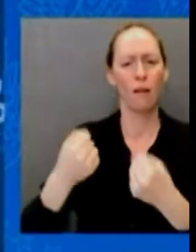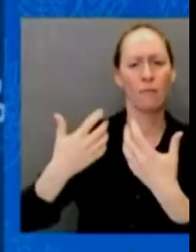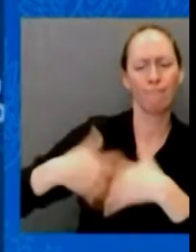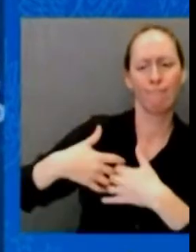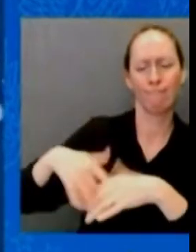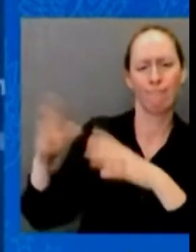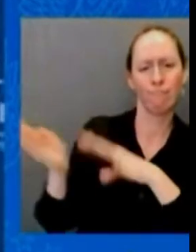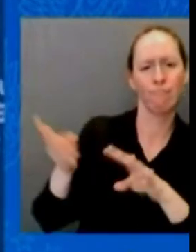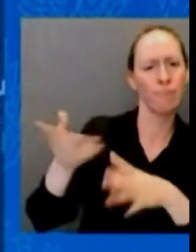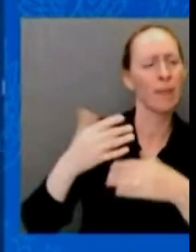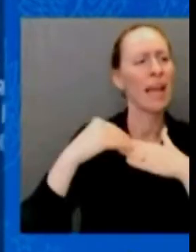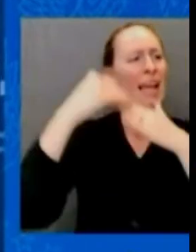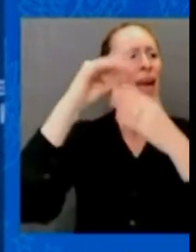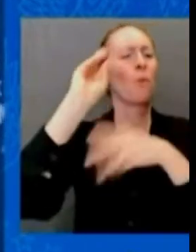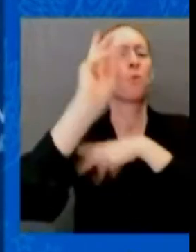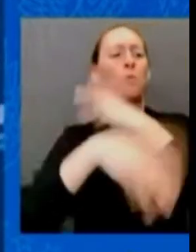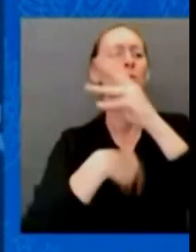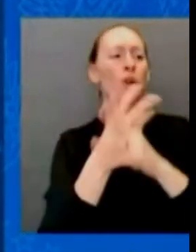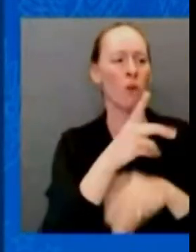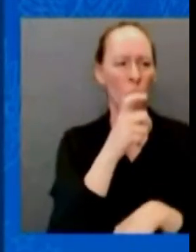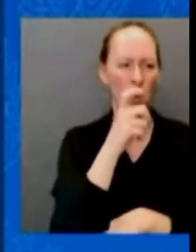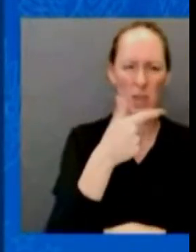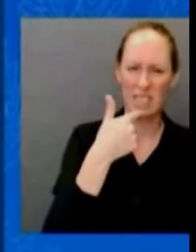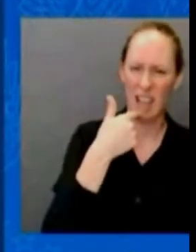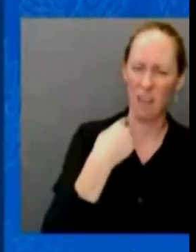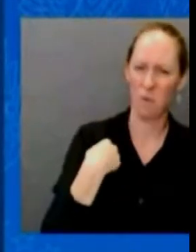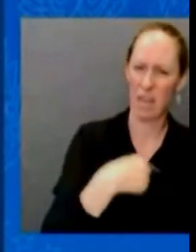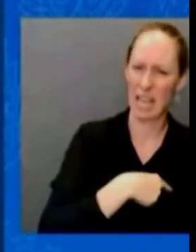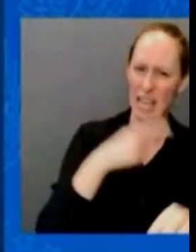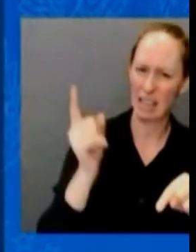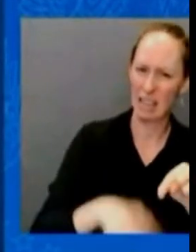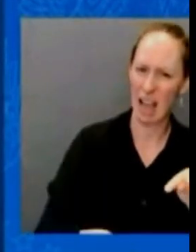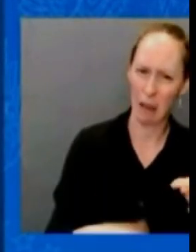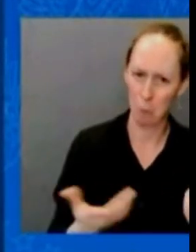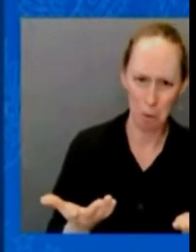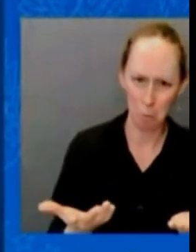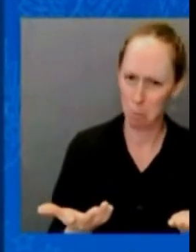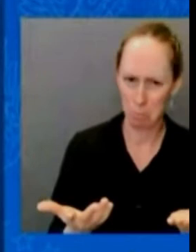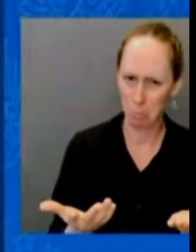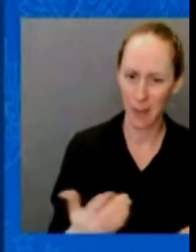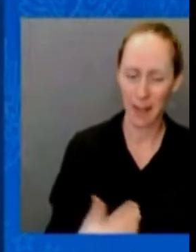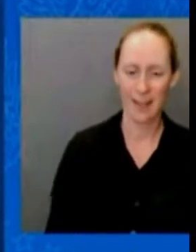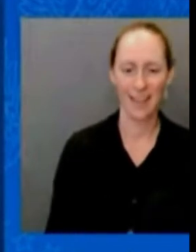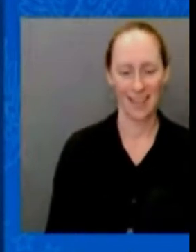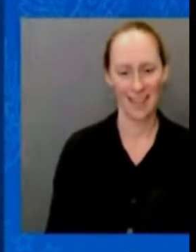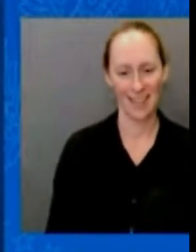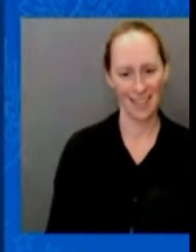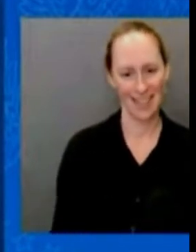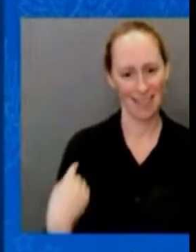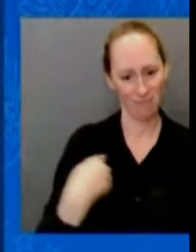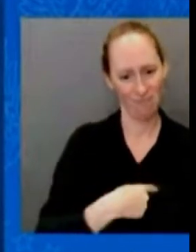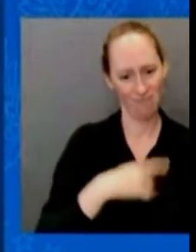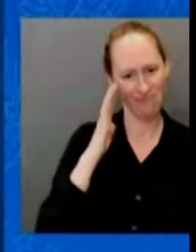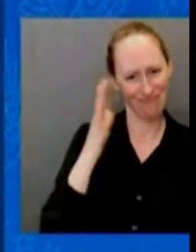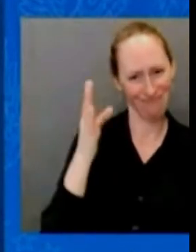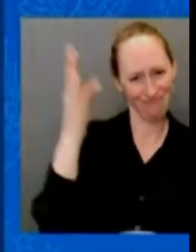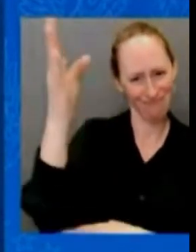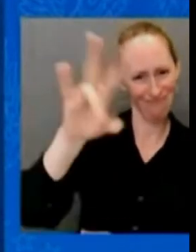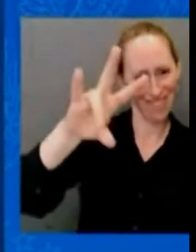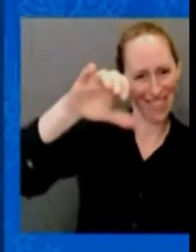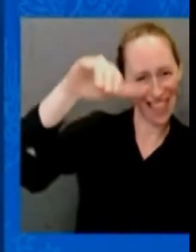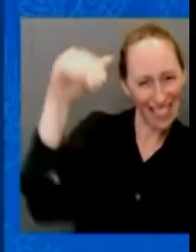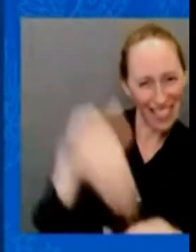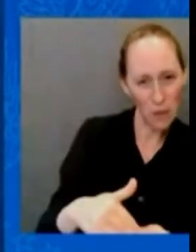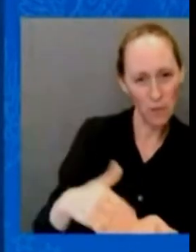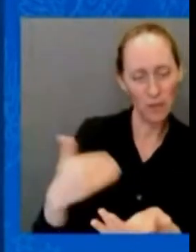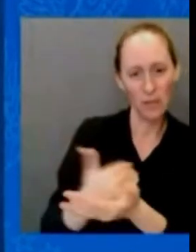guy that had this job. We've created 700,000 manufacturing jobs on my watch, adding manufacturing jobs at a